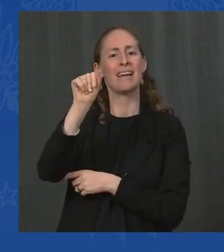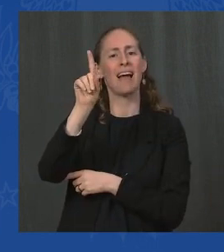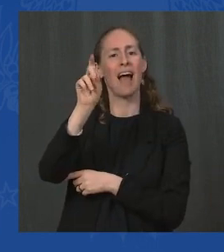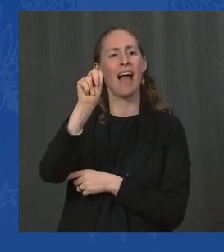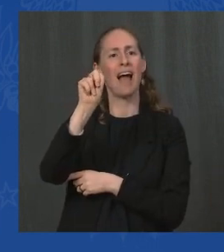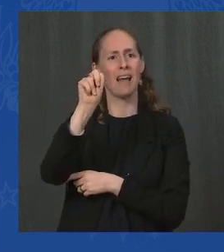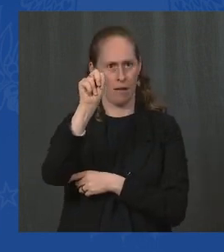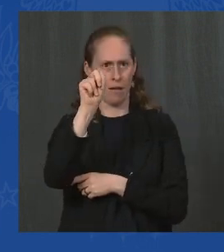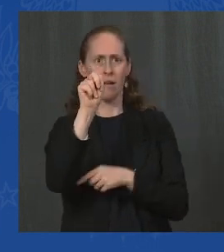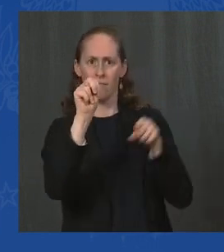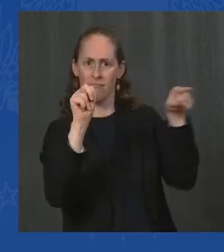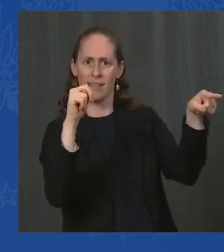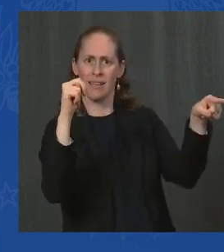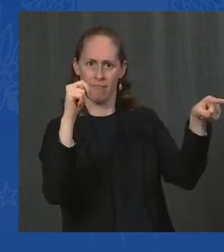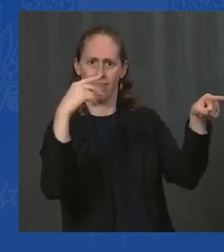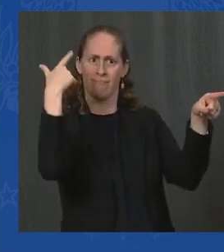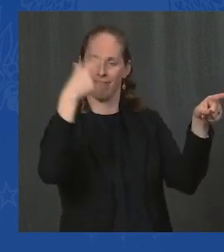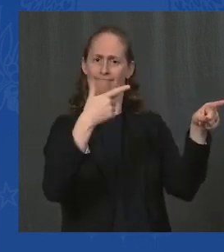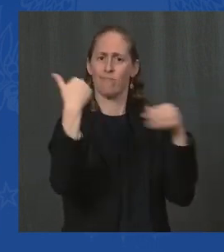2001.